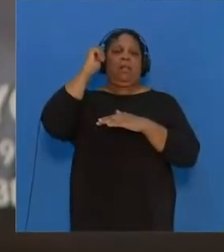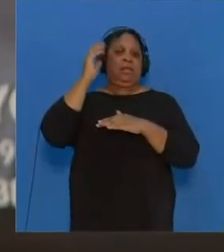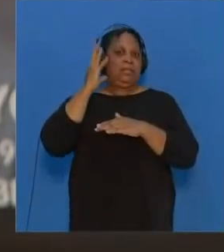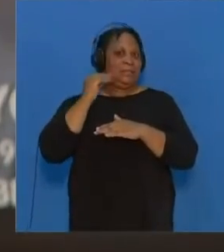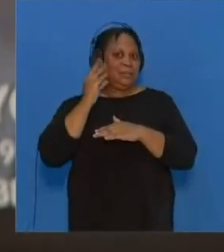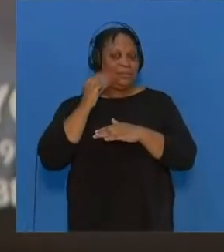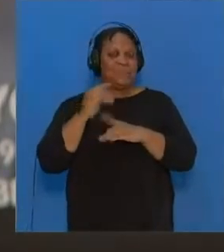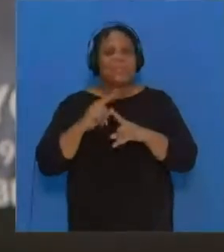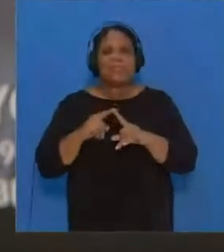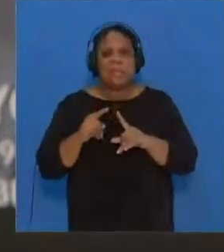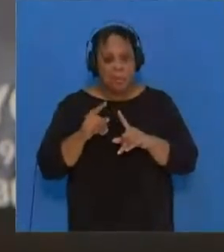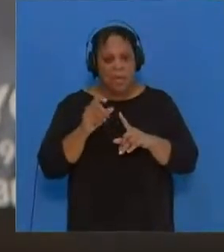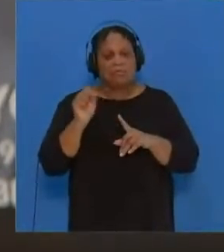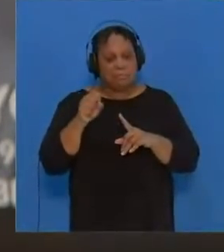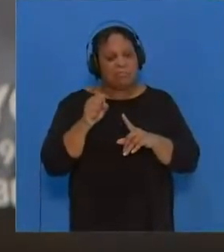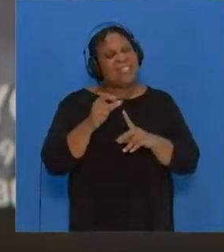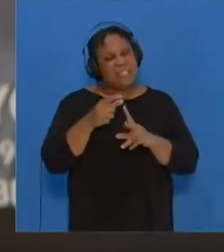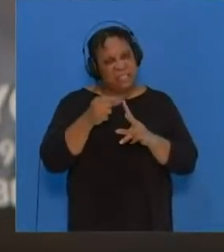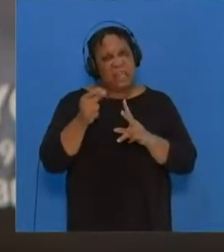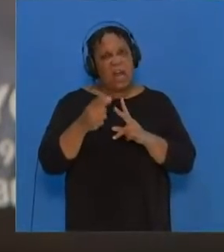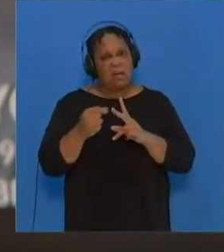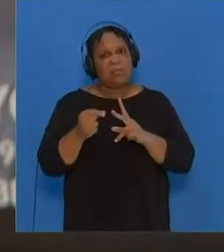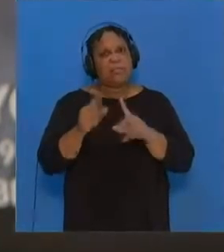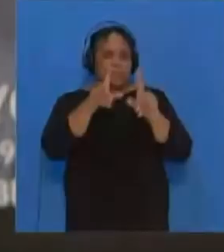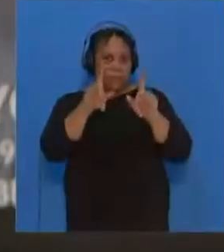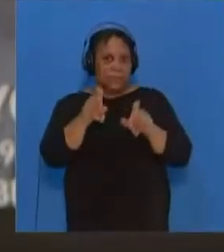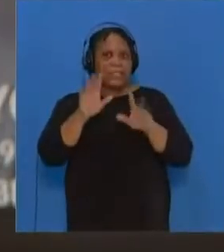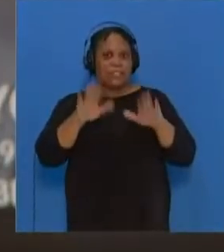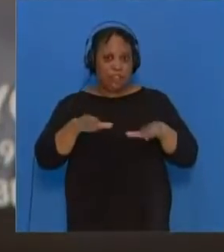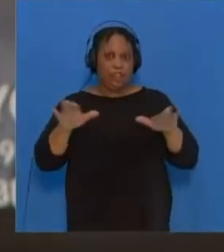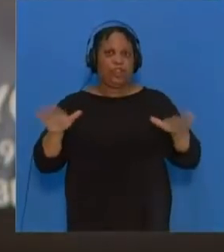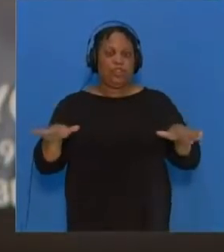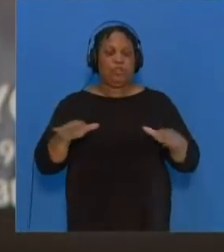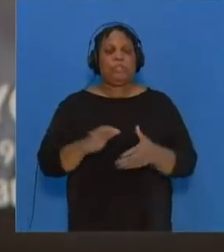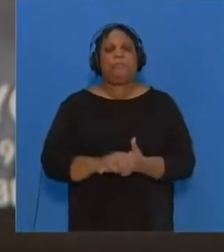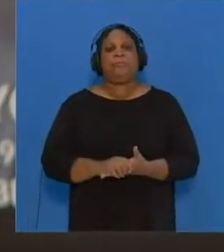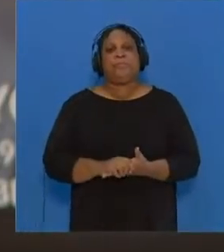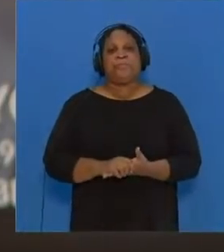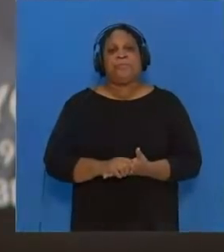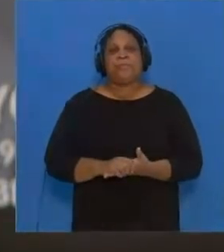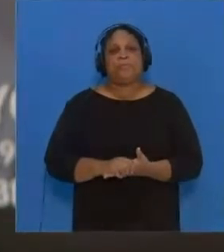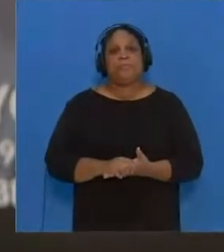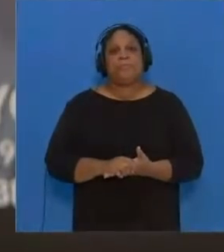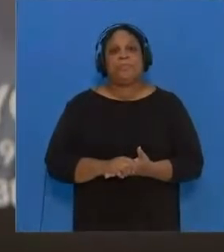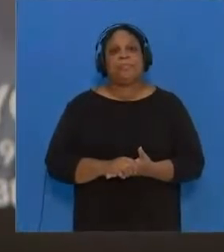an option. There is a way to do that test on children. All right.